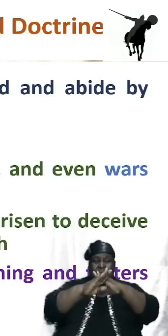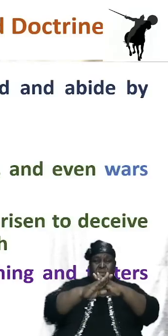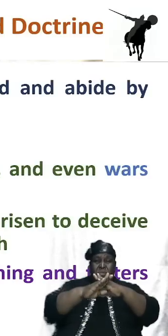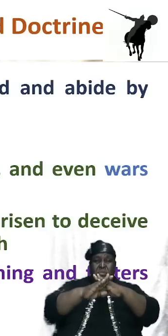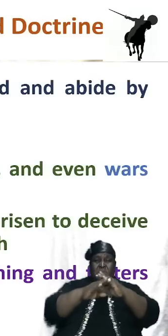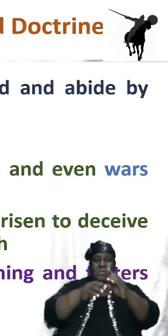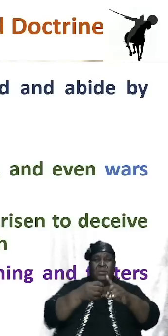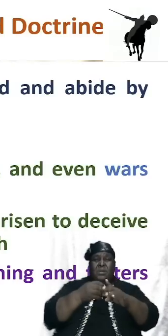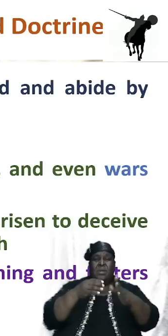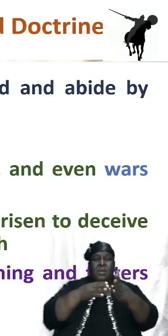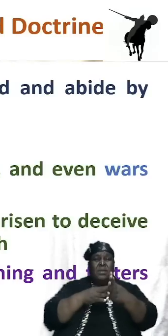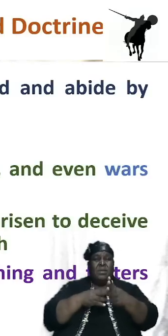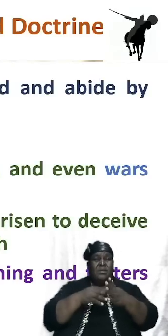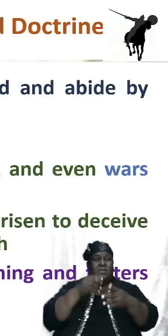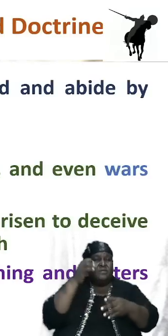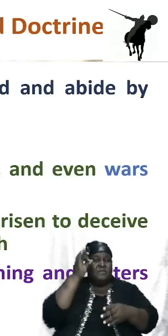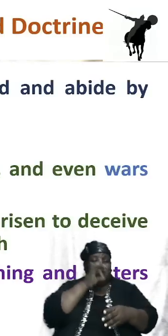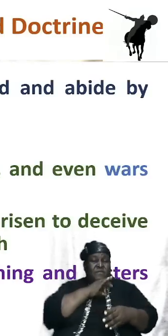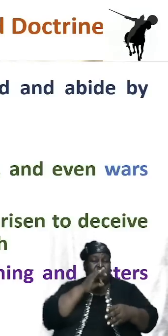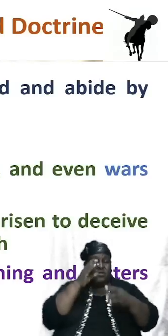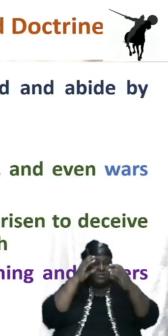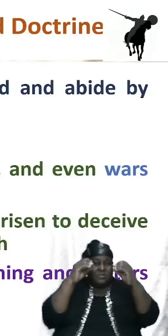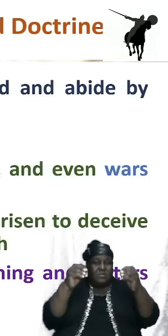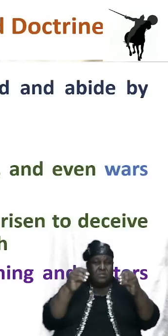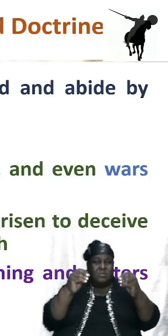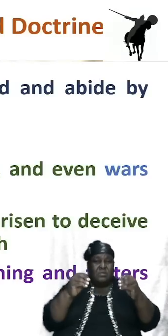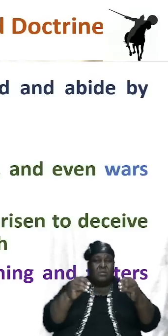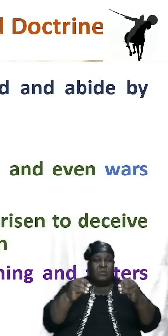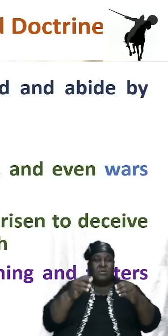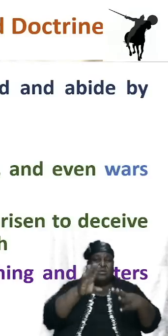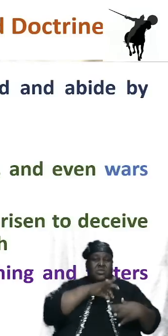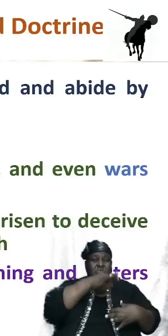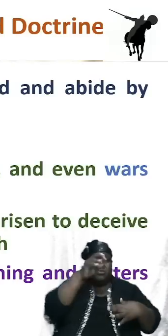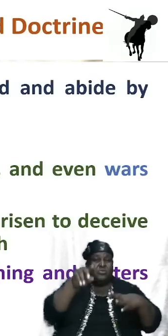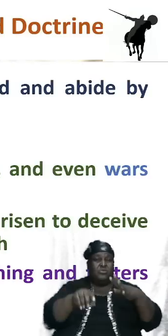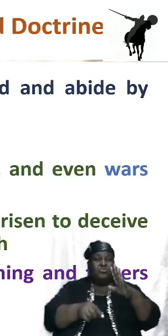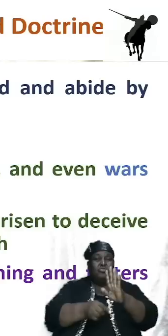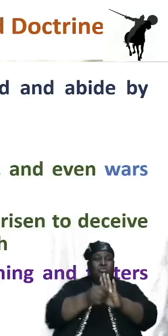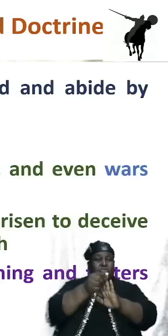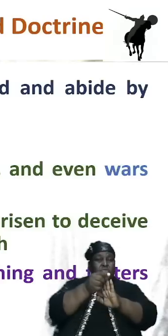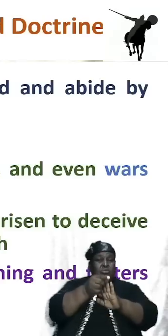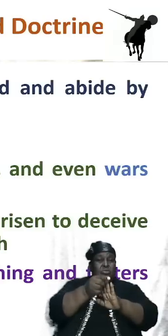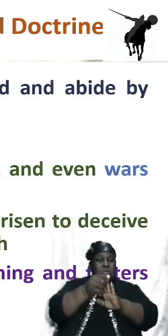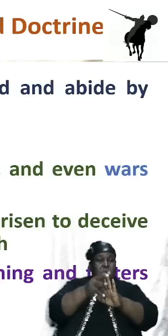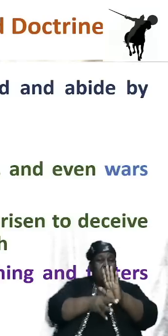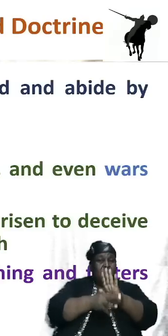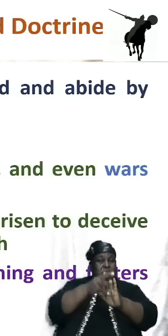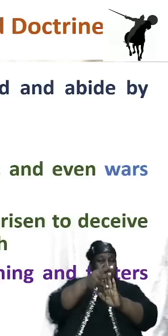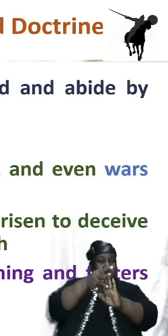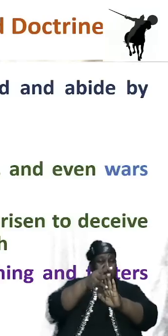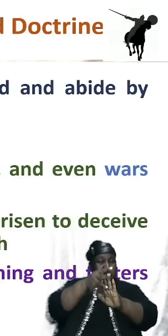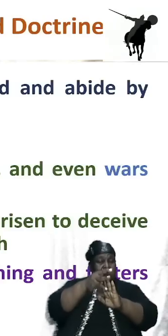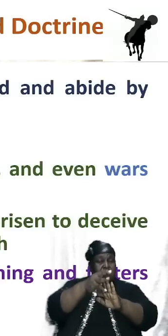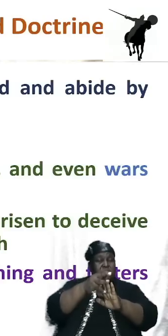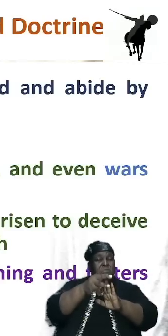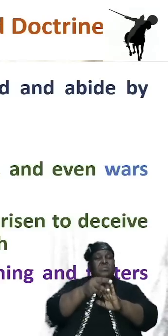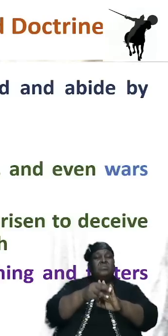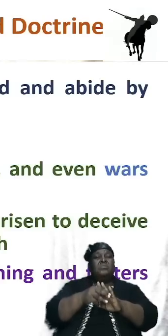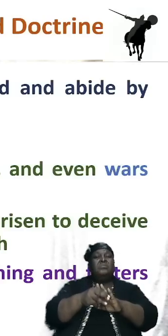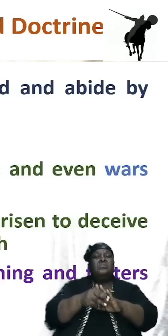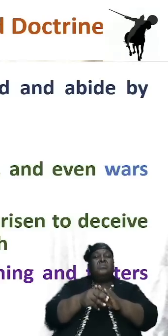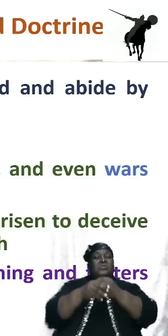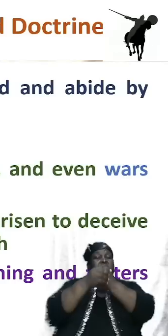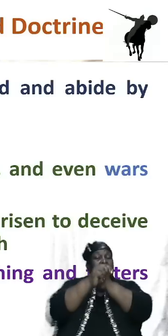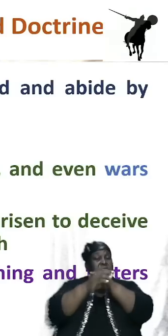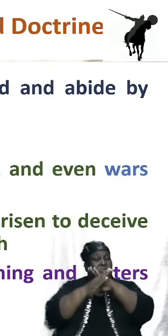teachings and fosters spiritual growth and maturity. So there are two aspects to sound doctrine. It safeguards you